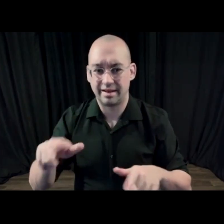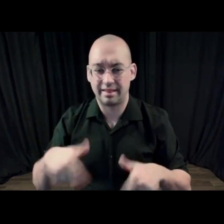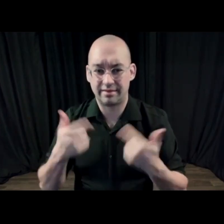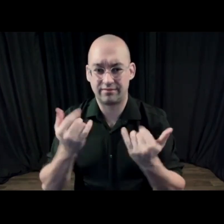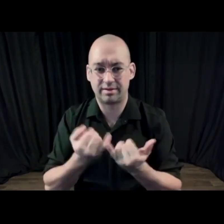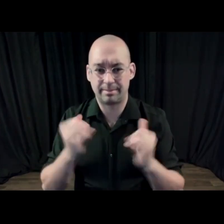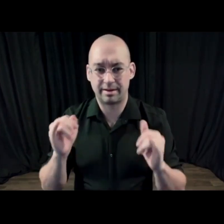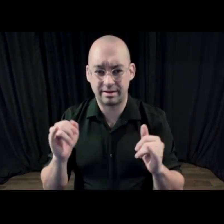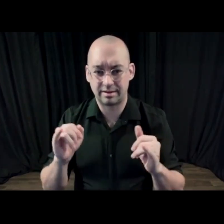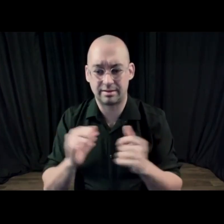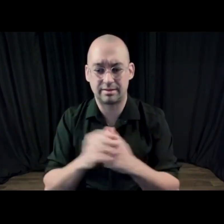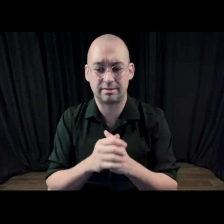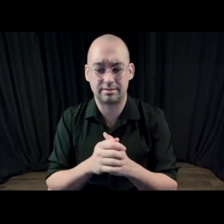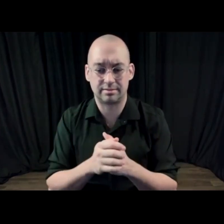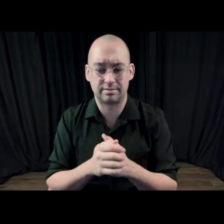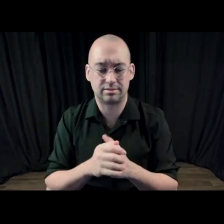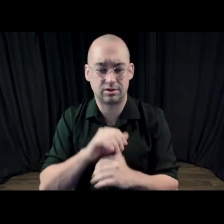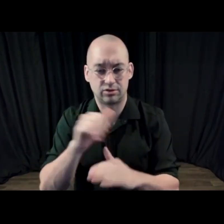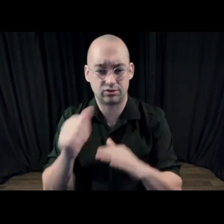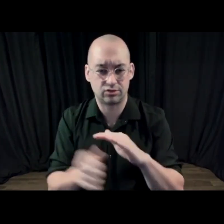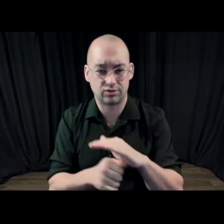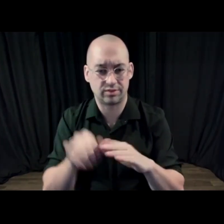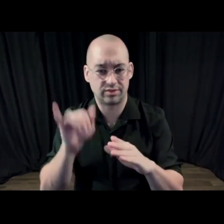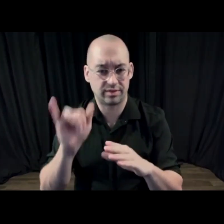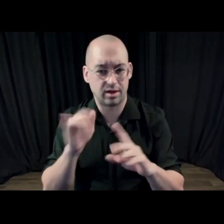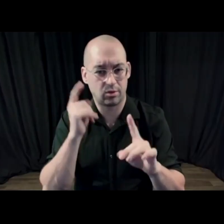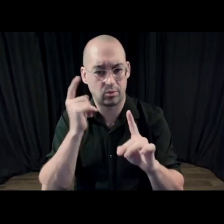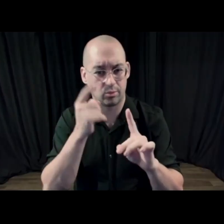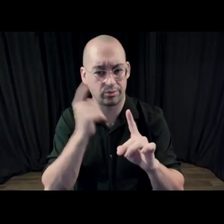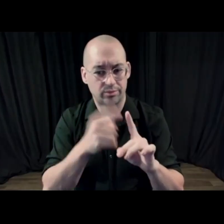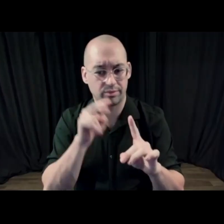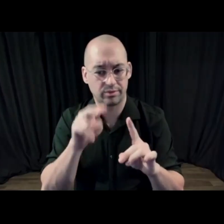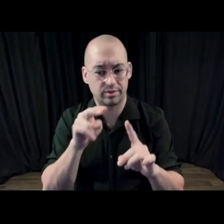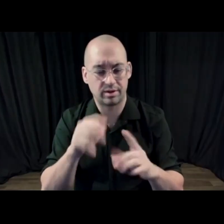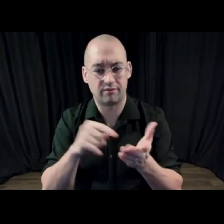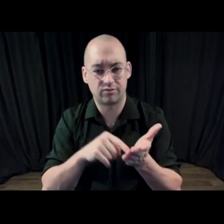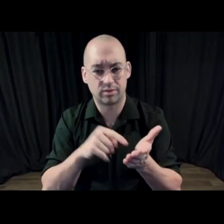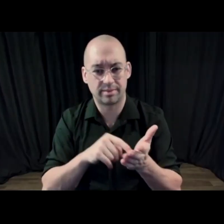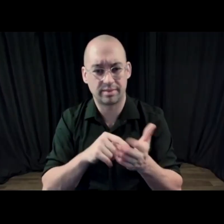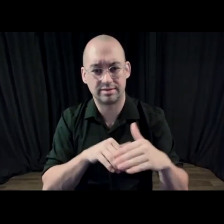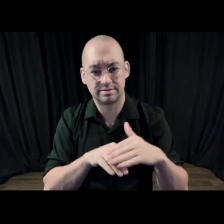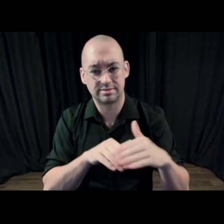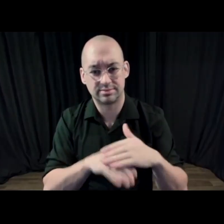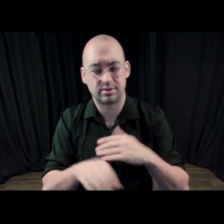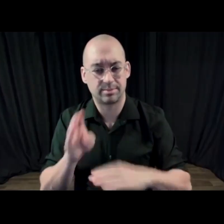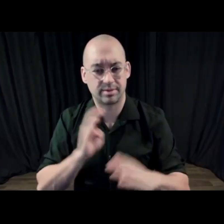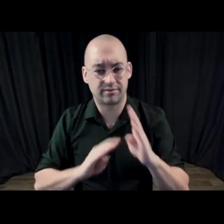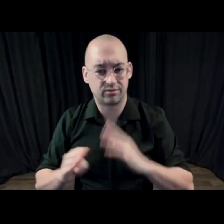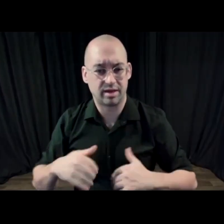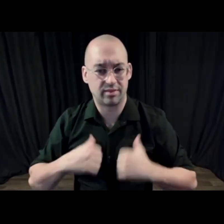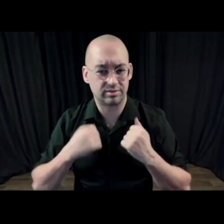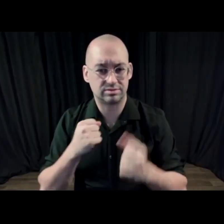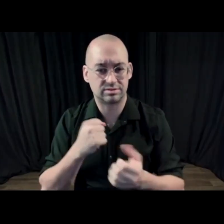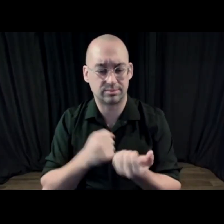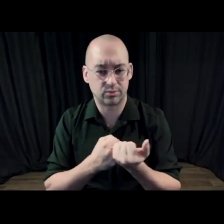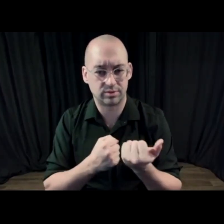the community. And under this goal area, we are looking at affordable and accessible behavioral health supports that